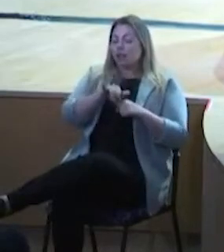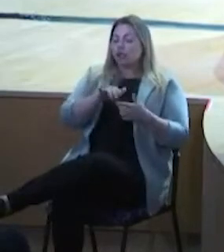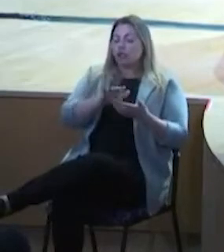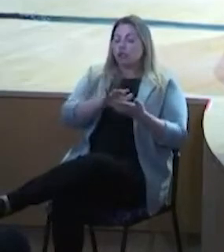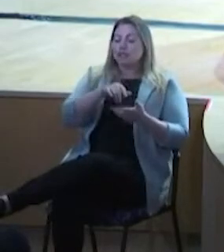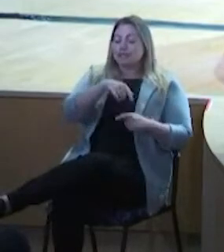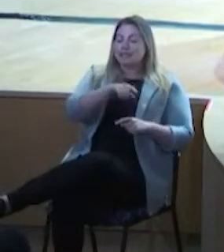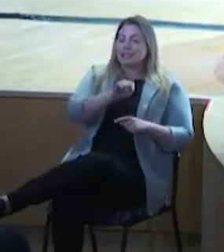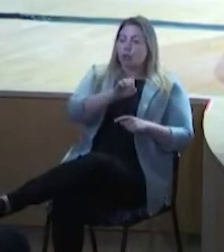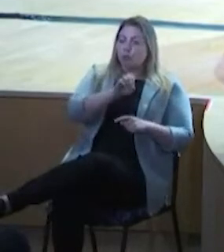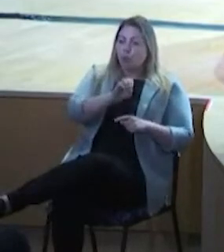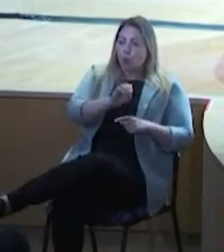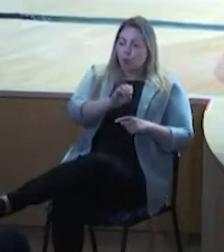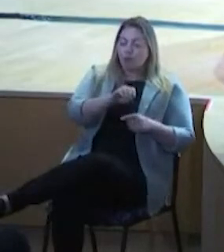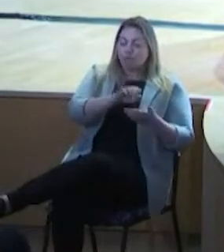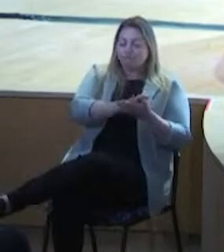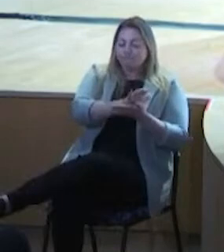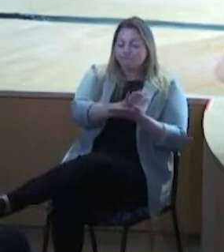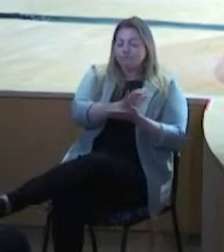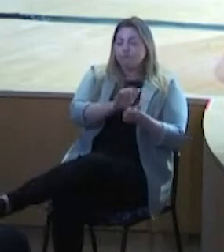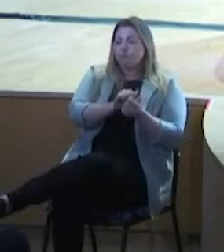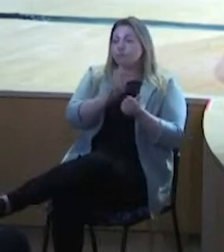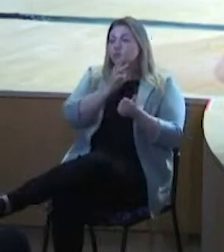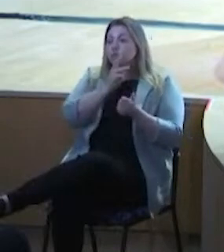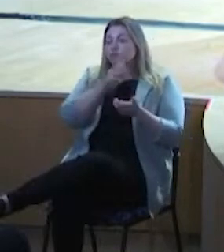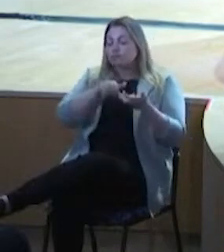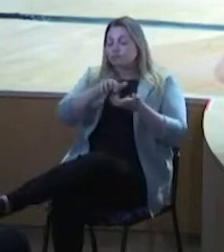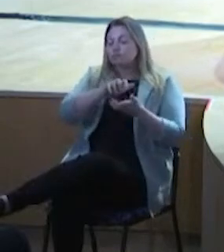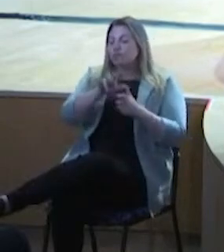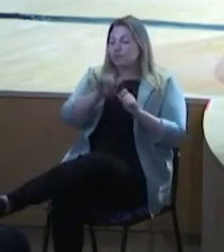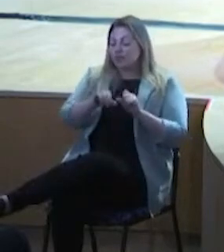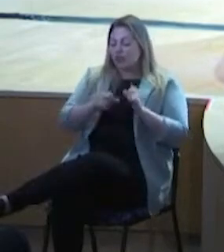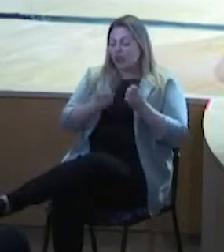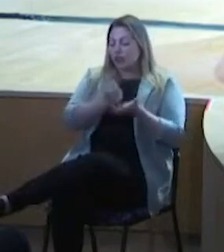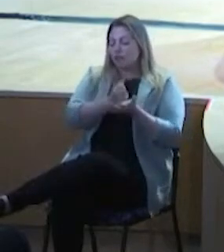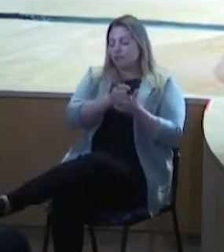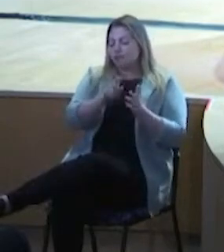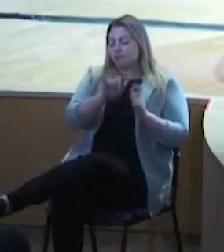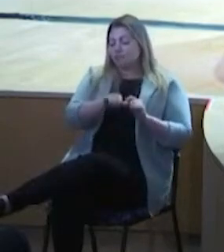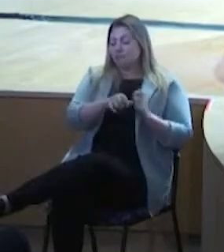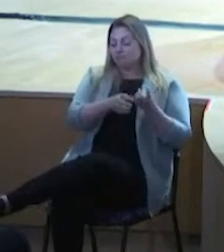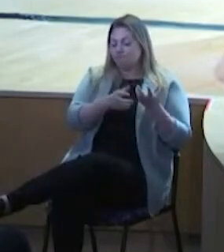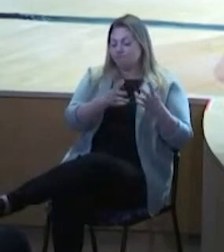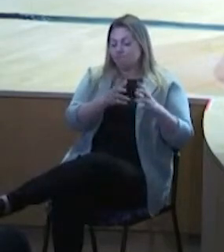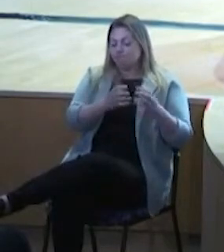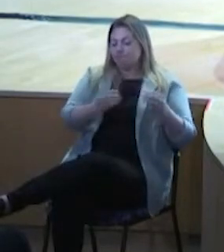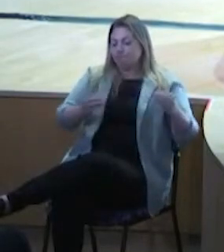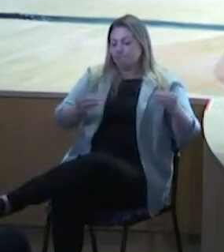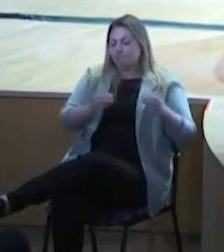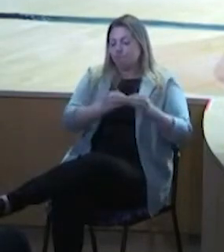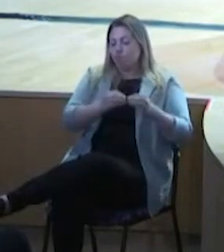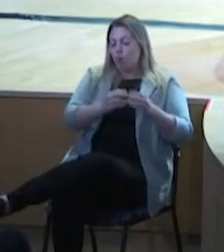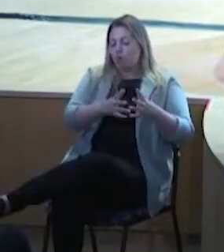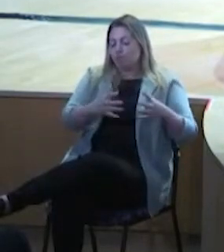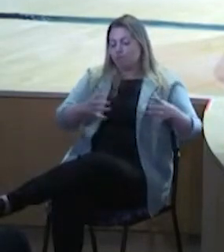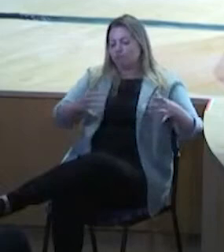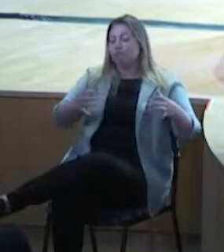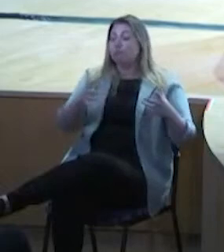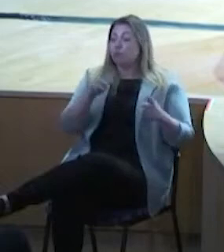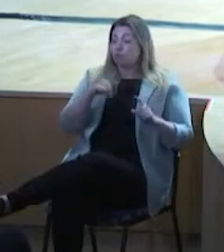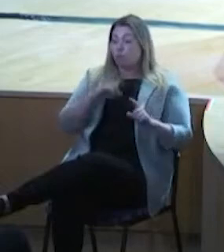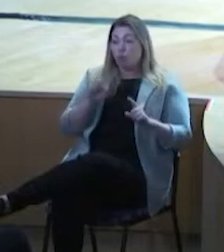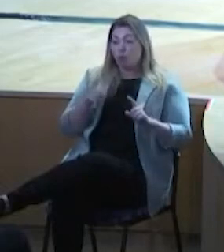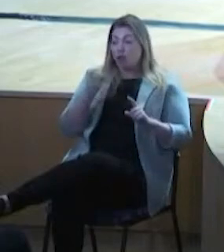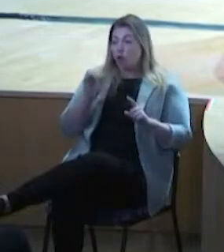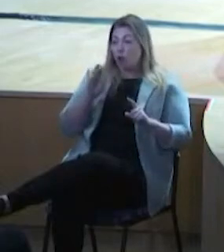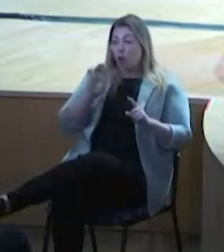water. And it's a way to kind of stretch that carb. It is the only carb in our diet that our genealogy traces